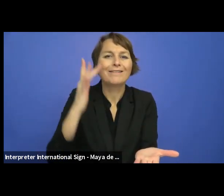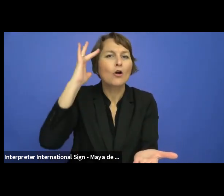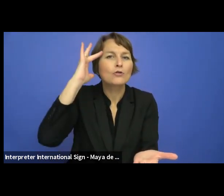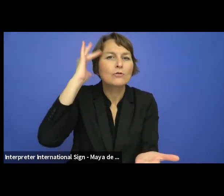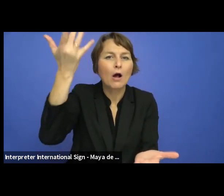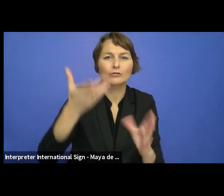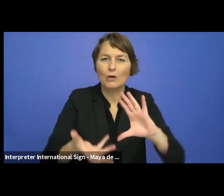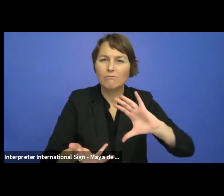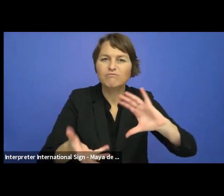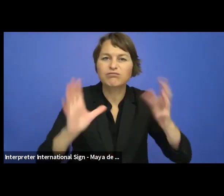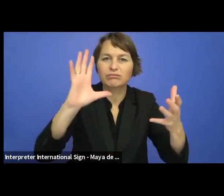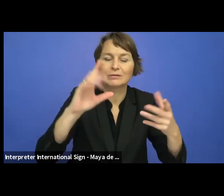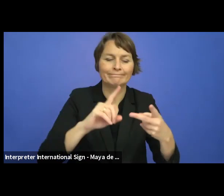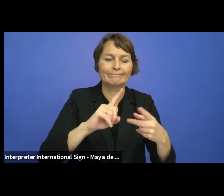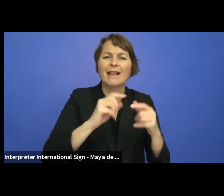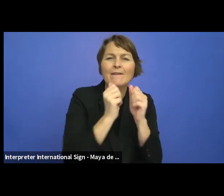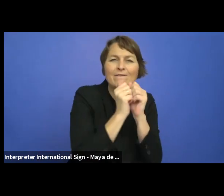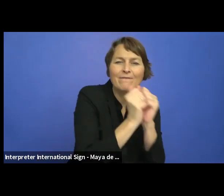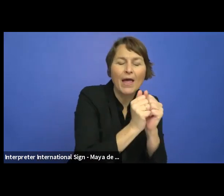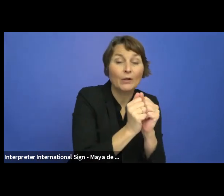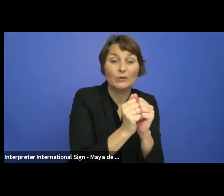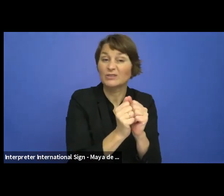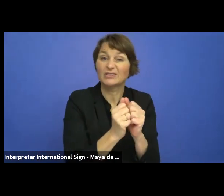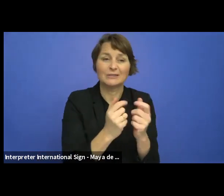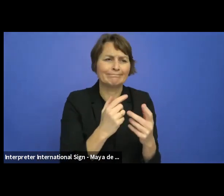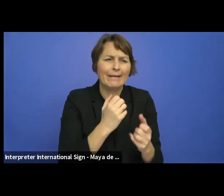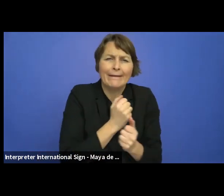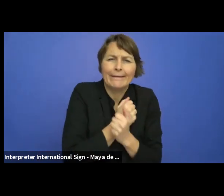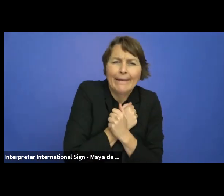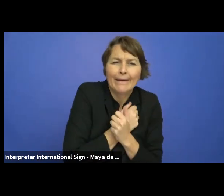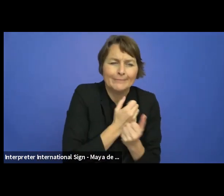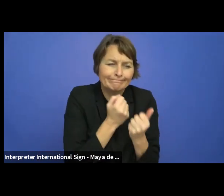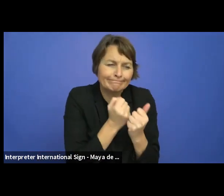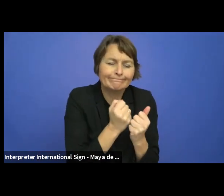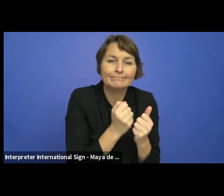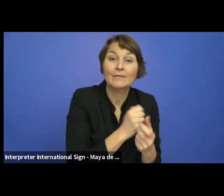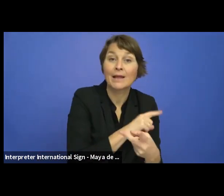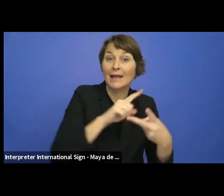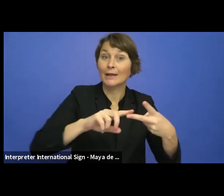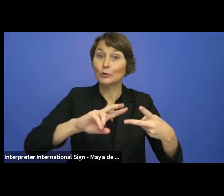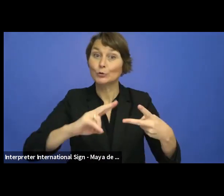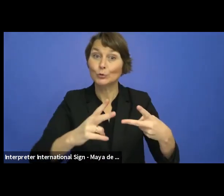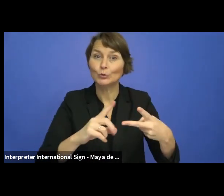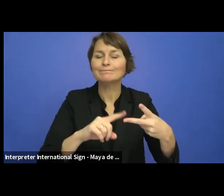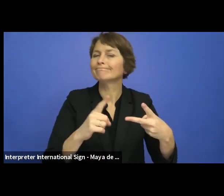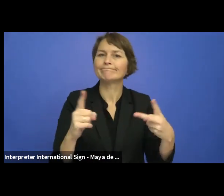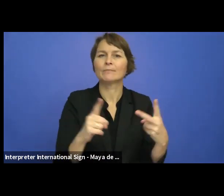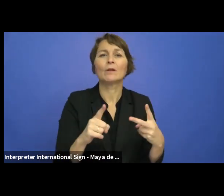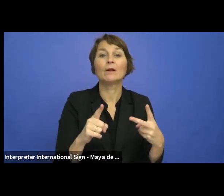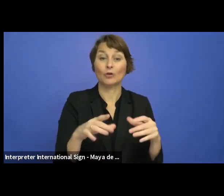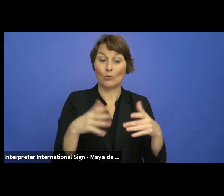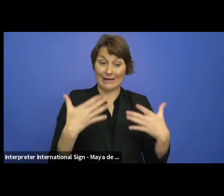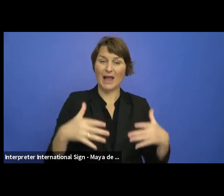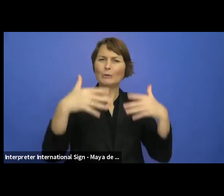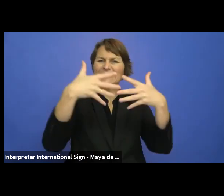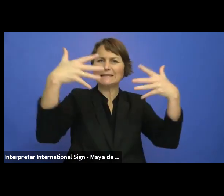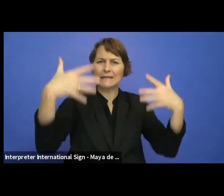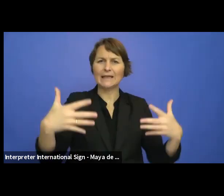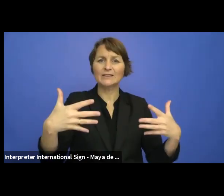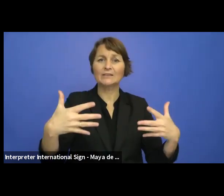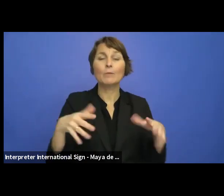values and a crisis of what we care for. And two, that we cannot wait for the existing system, the status quo,